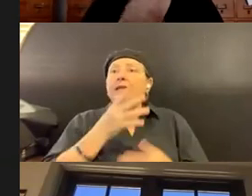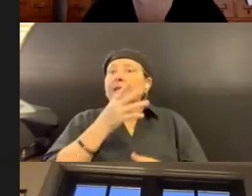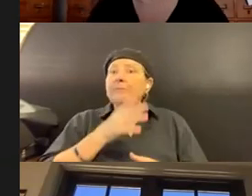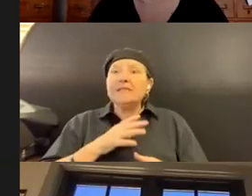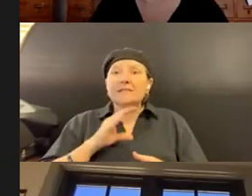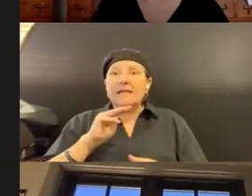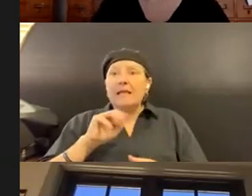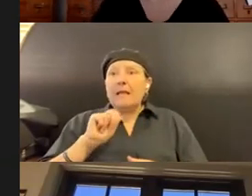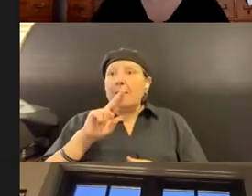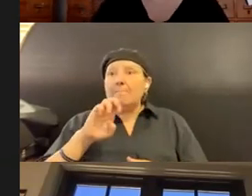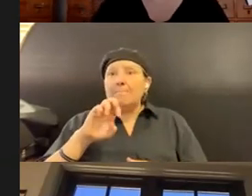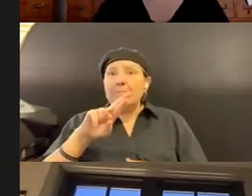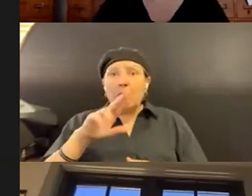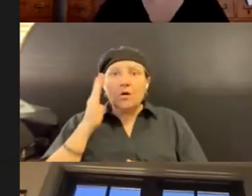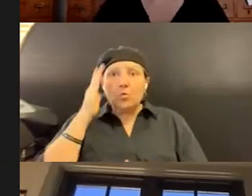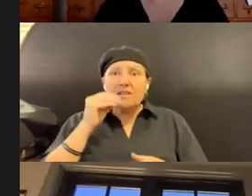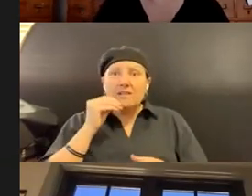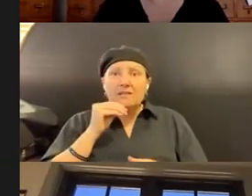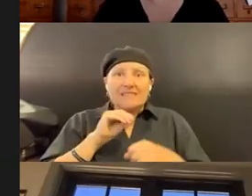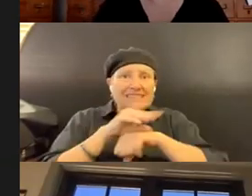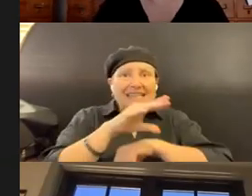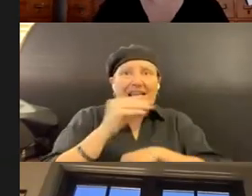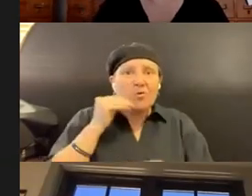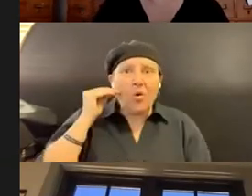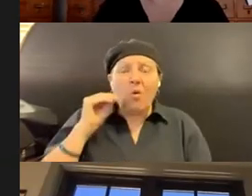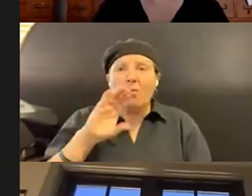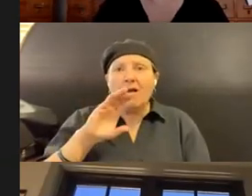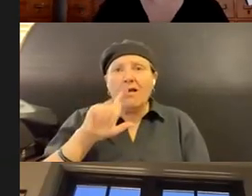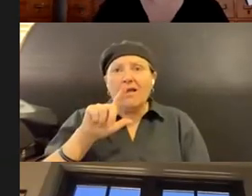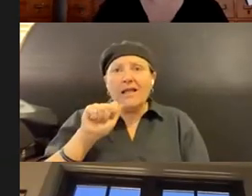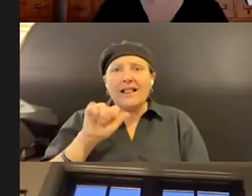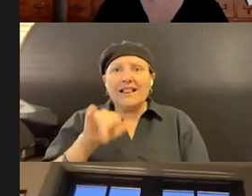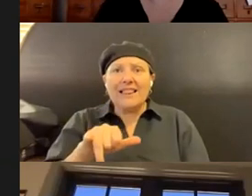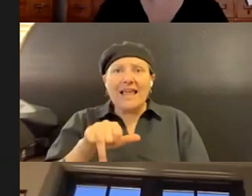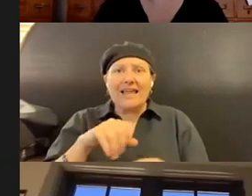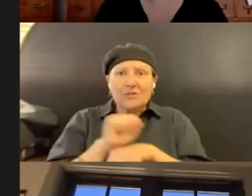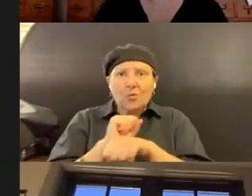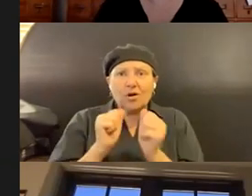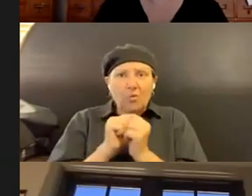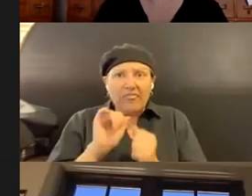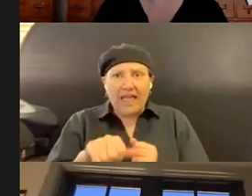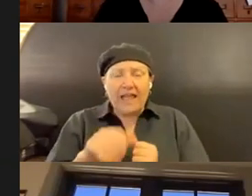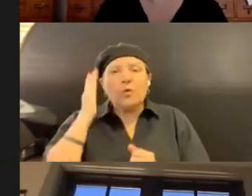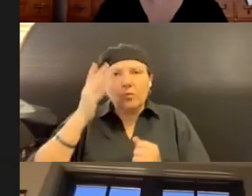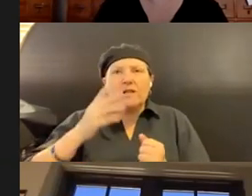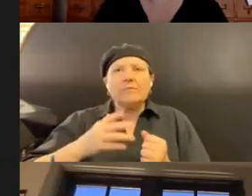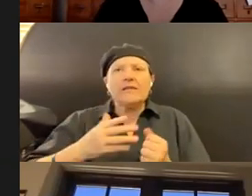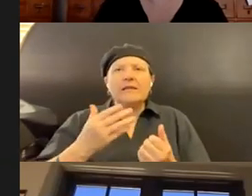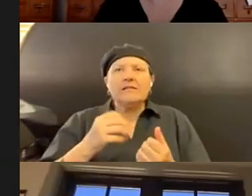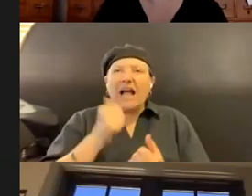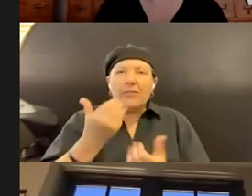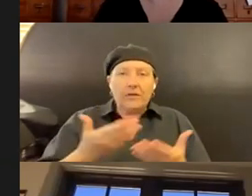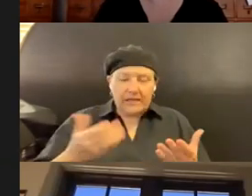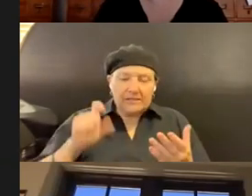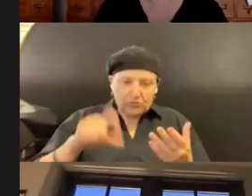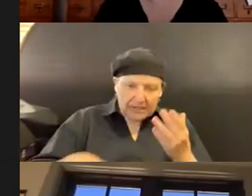to work with on their new project. So we'll have some additional ones. Additionally, instruments need to be reissued out to the